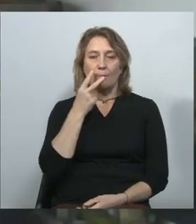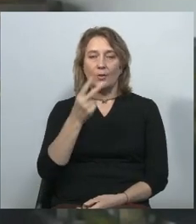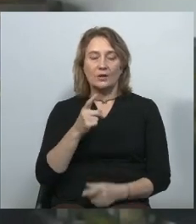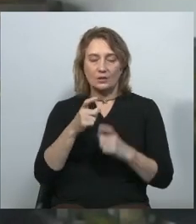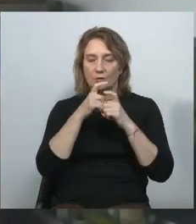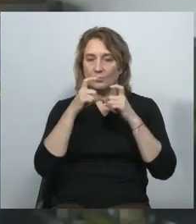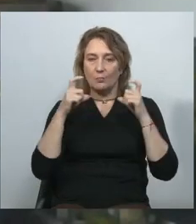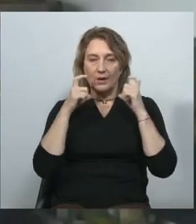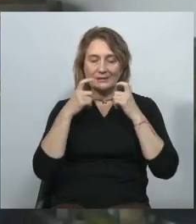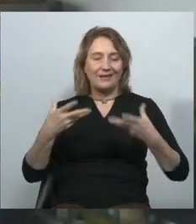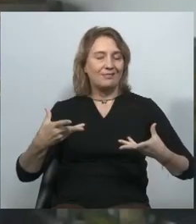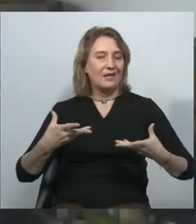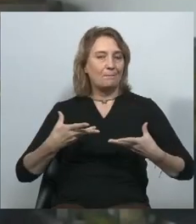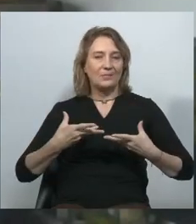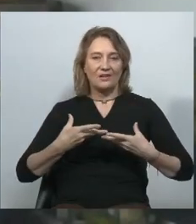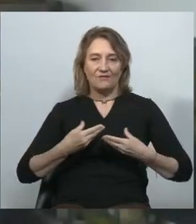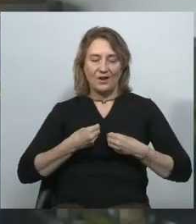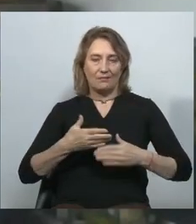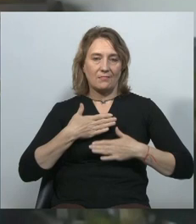athlete training. You should